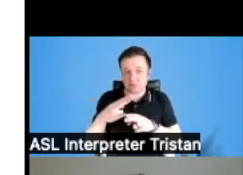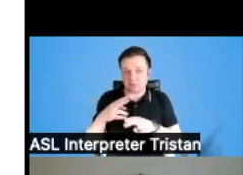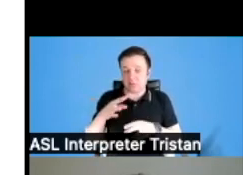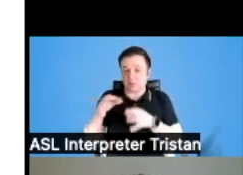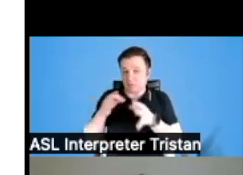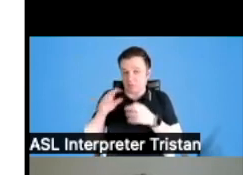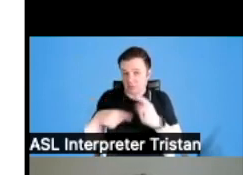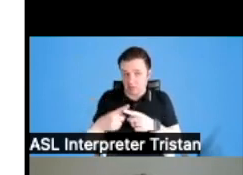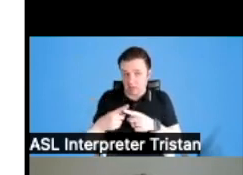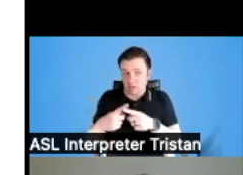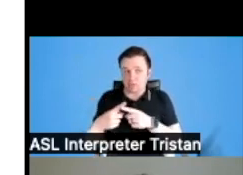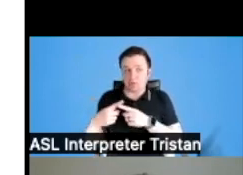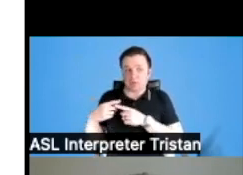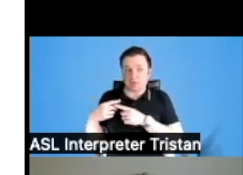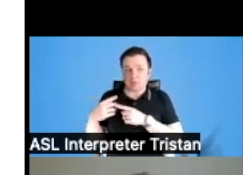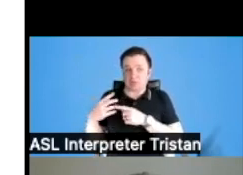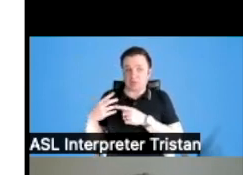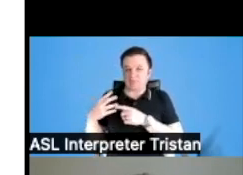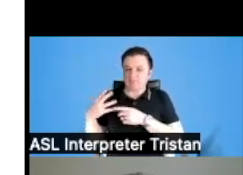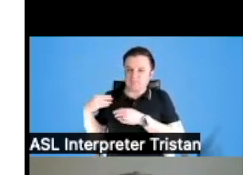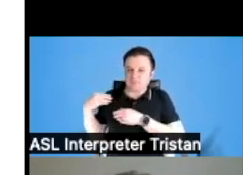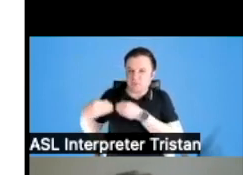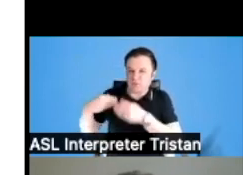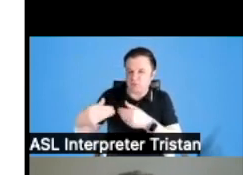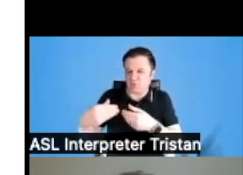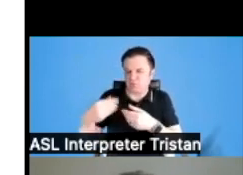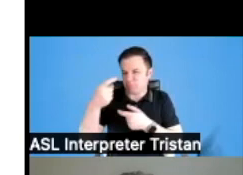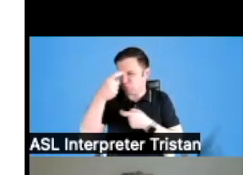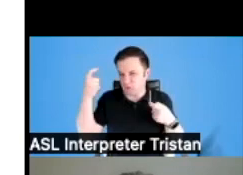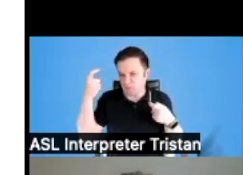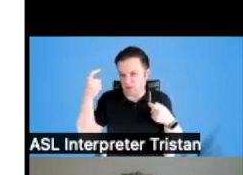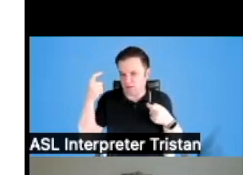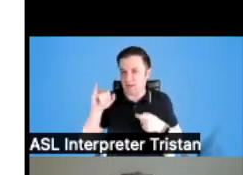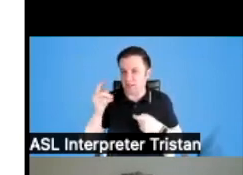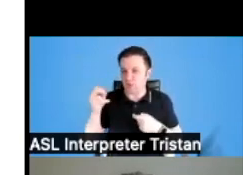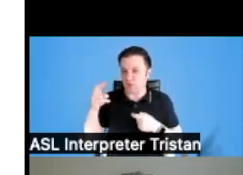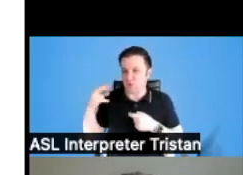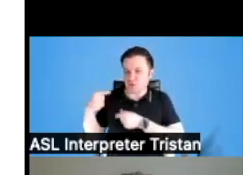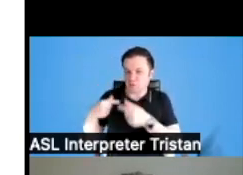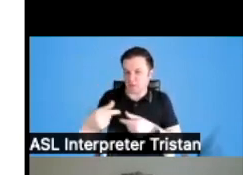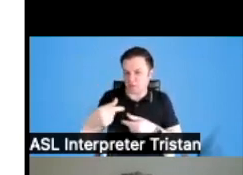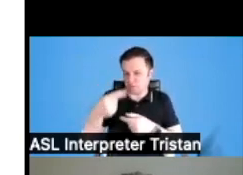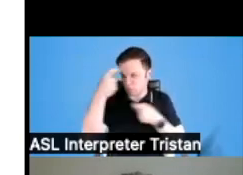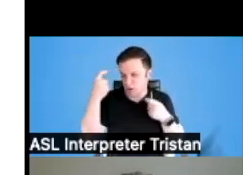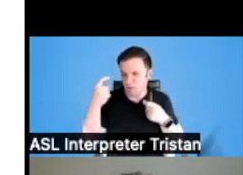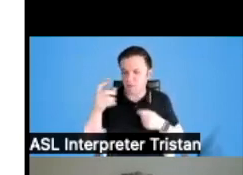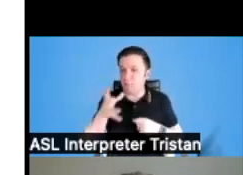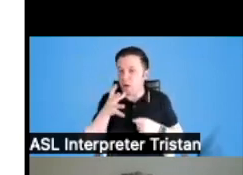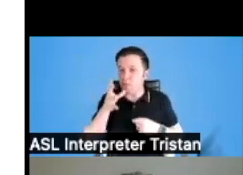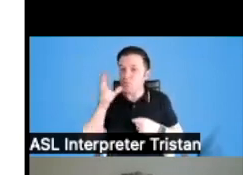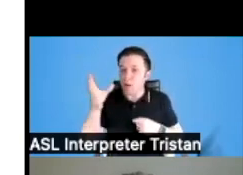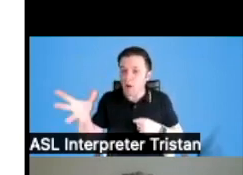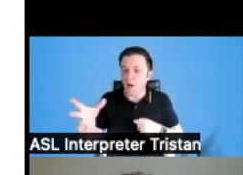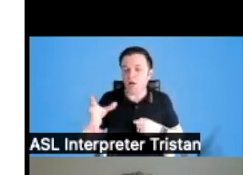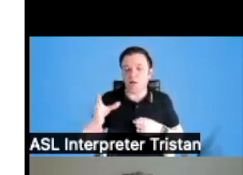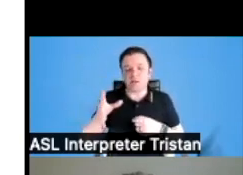trauma. Most of them talked about intergenerational trauma. Participants noted that Their mothers, their grandmothers, their siblings, their